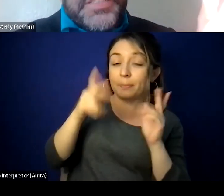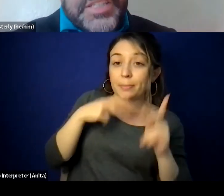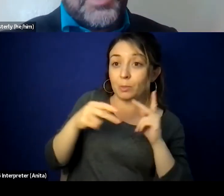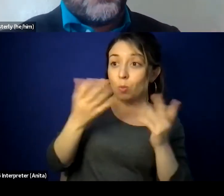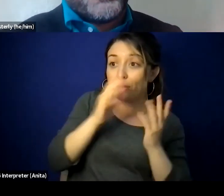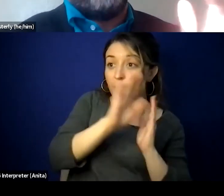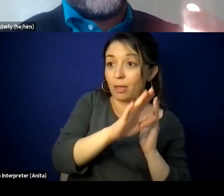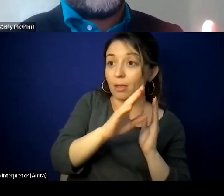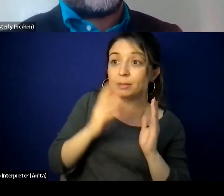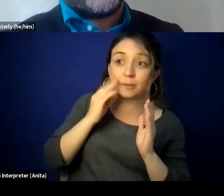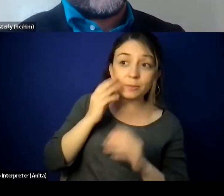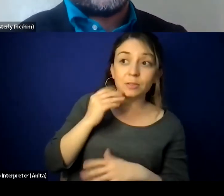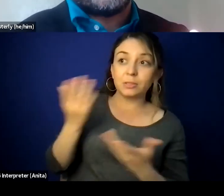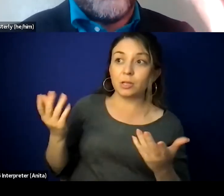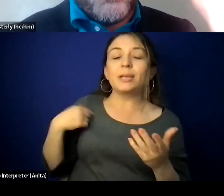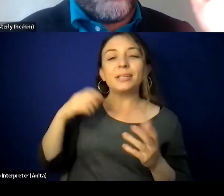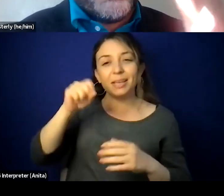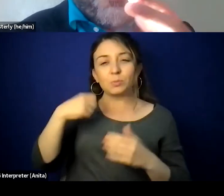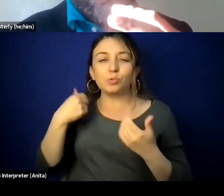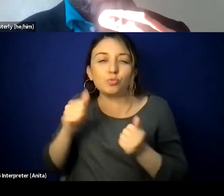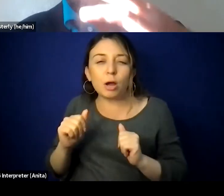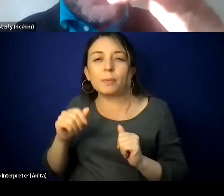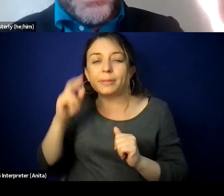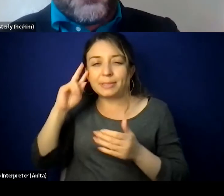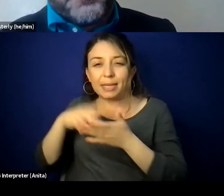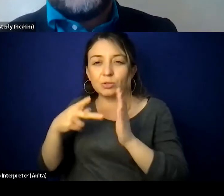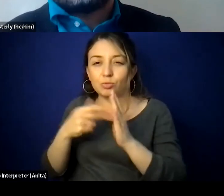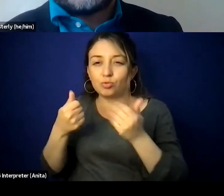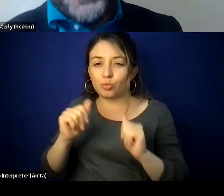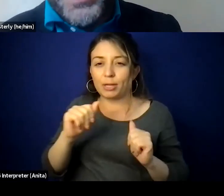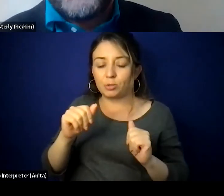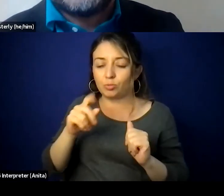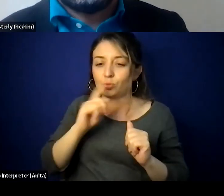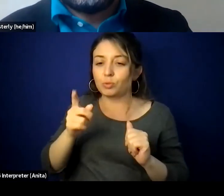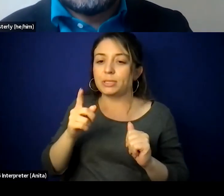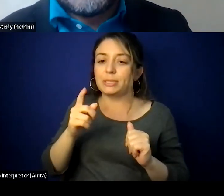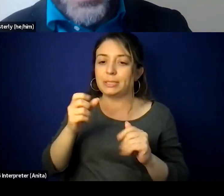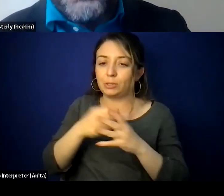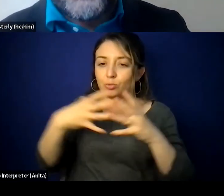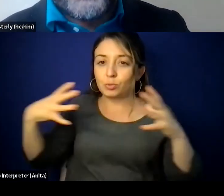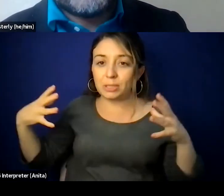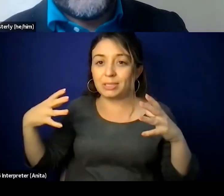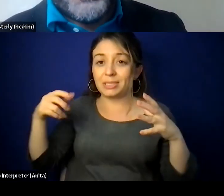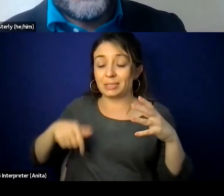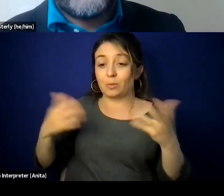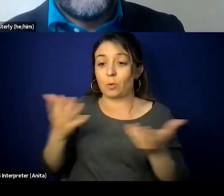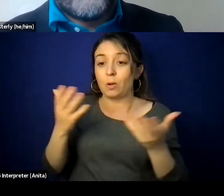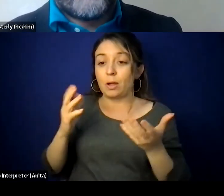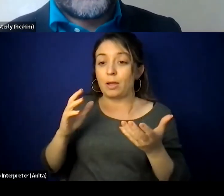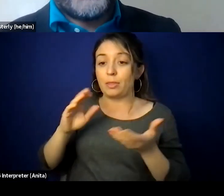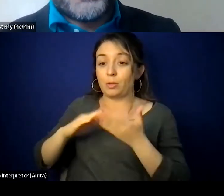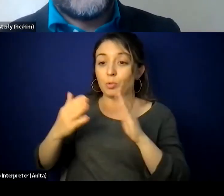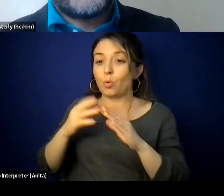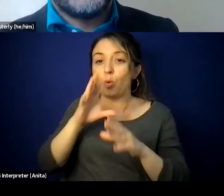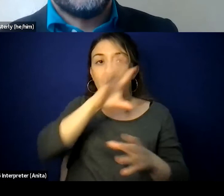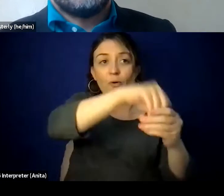be intentional in making sure that we are increasing the size of the tables that we sit at or